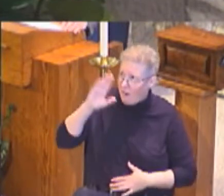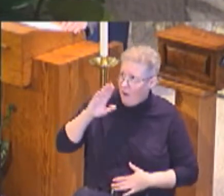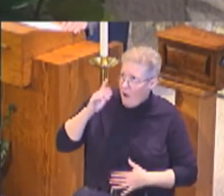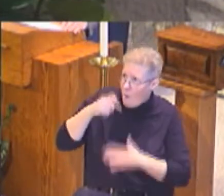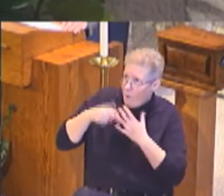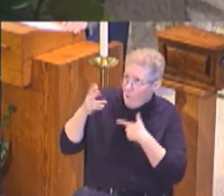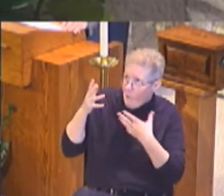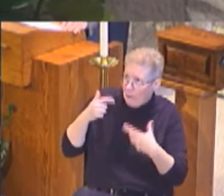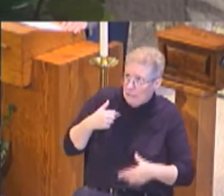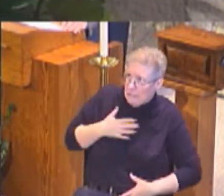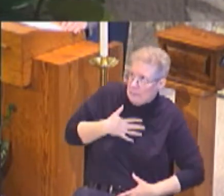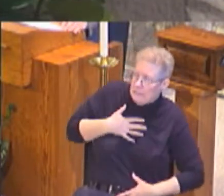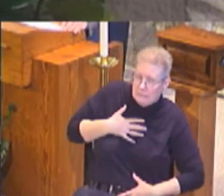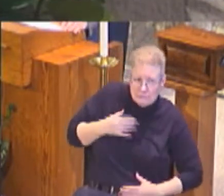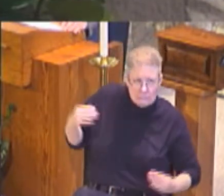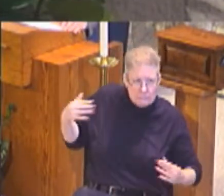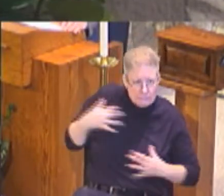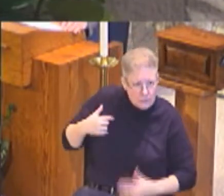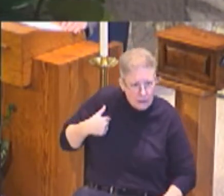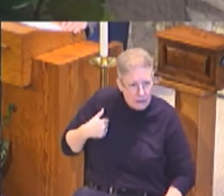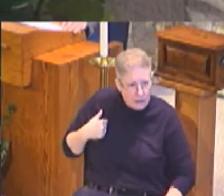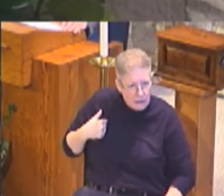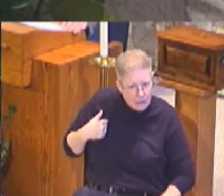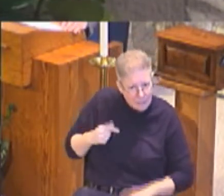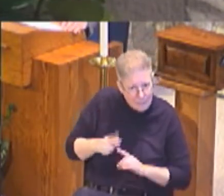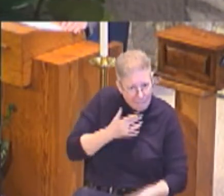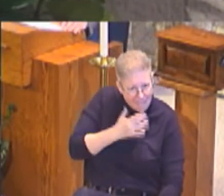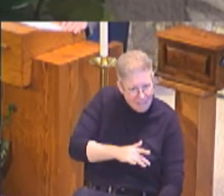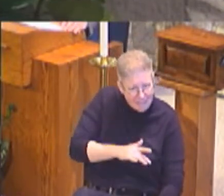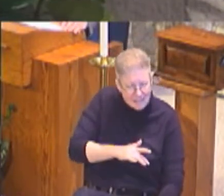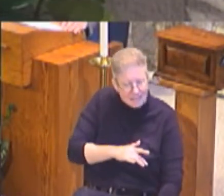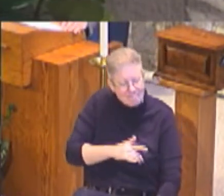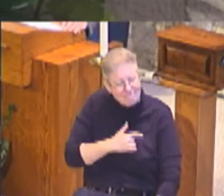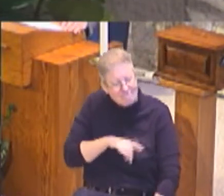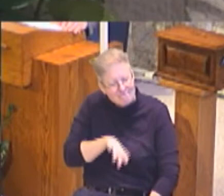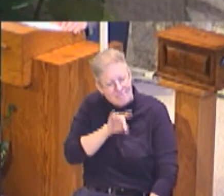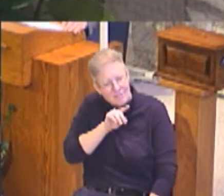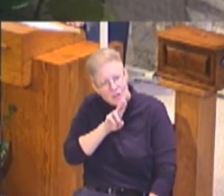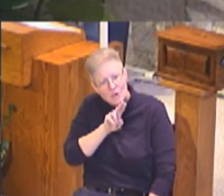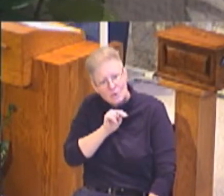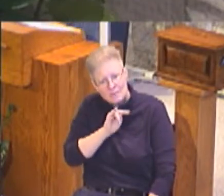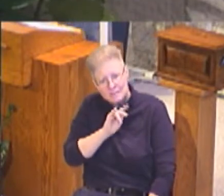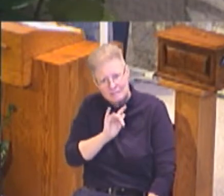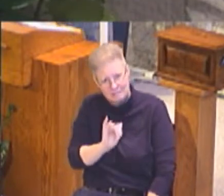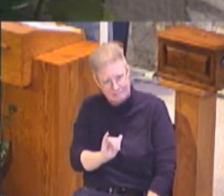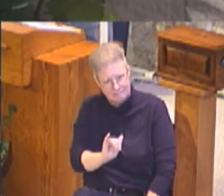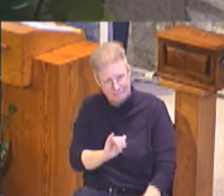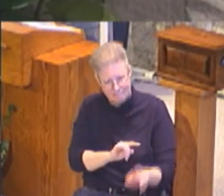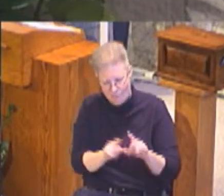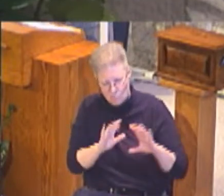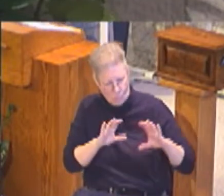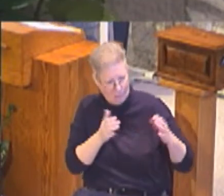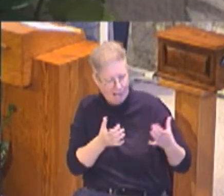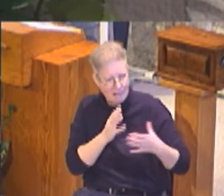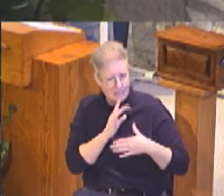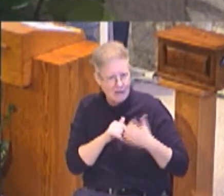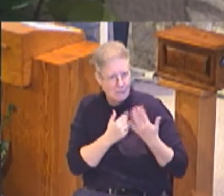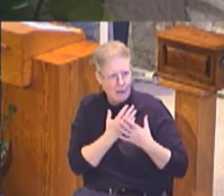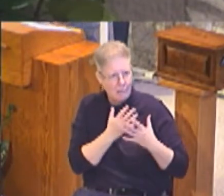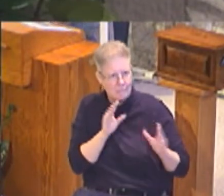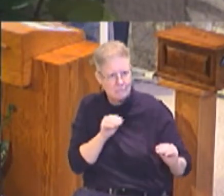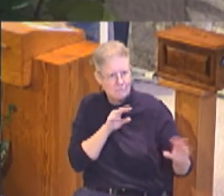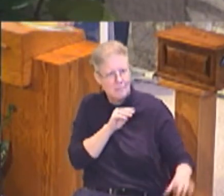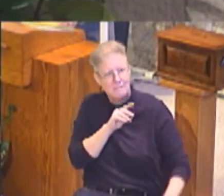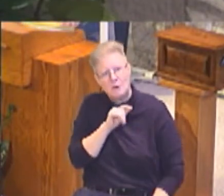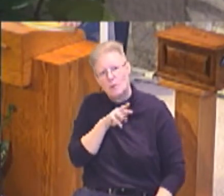But fortunately, I found unity and A Course in Miracles. And I